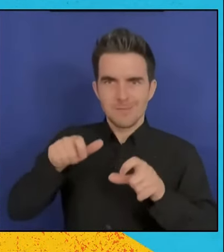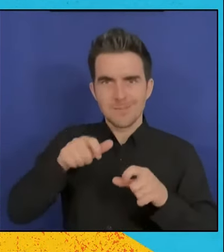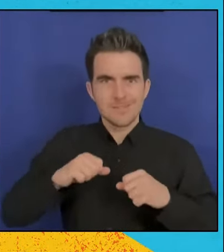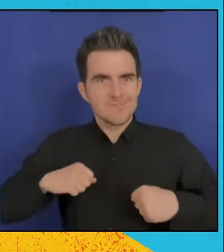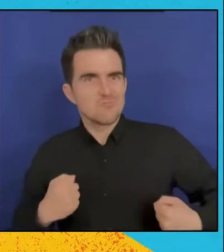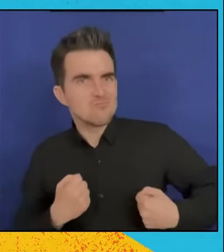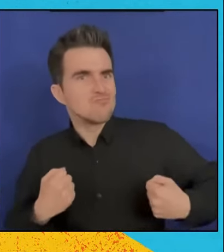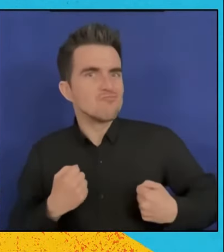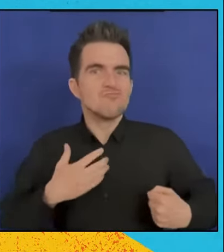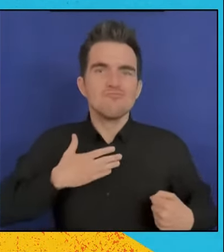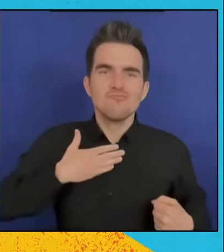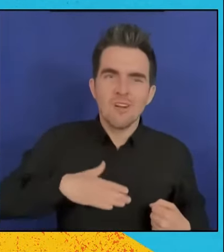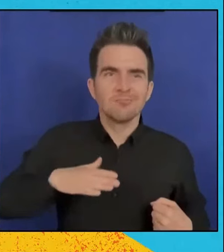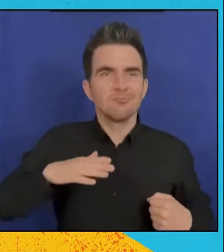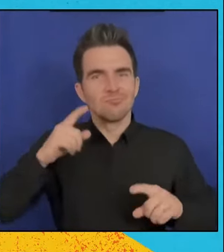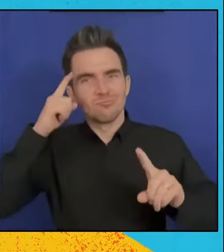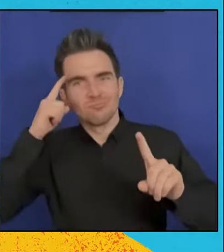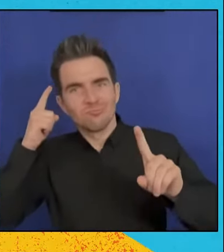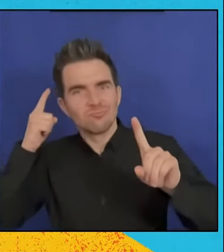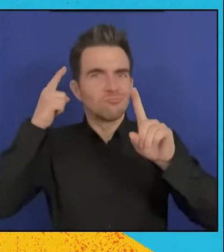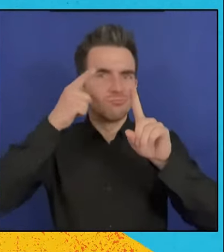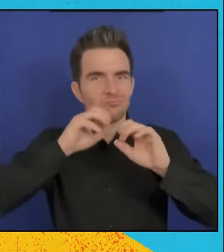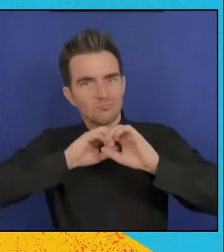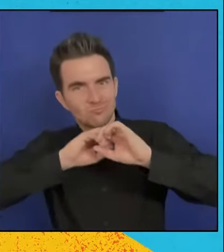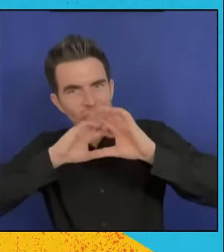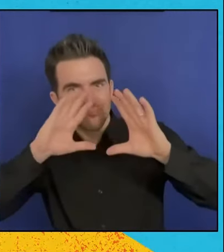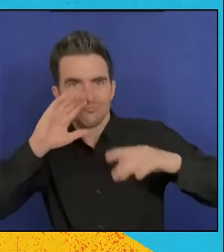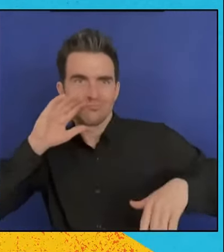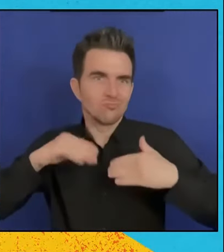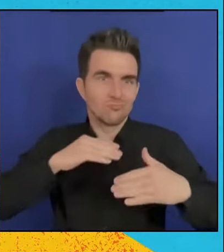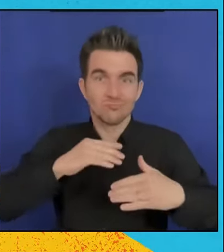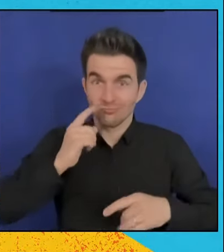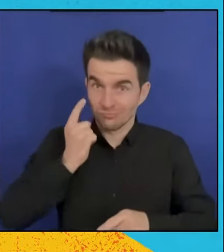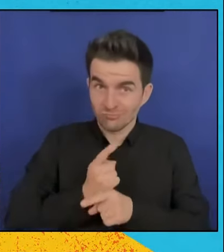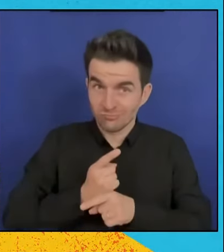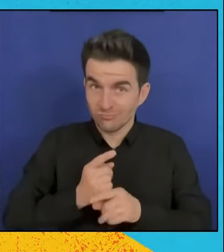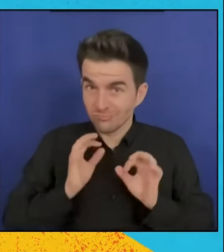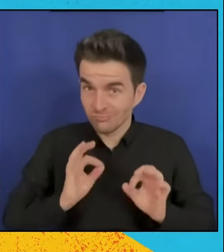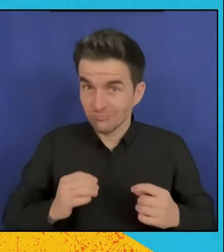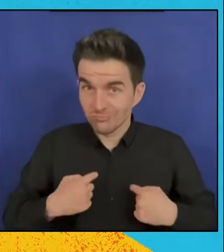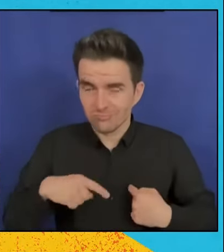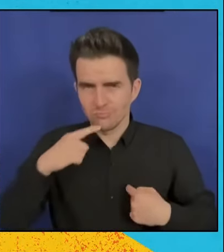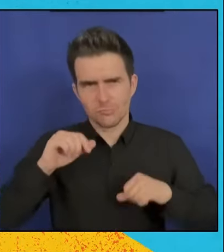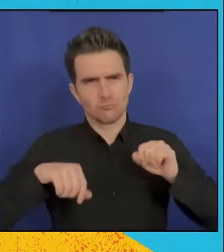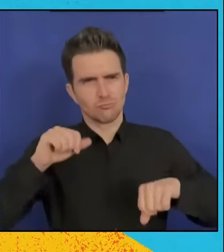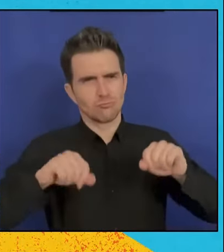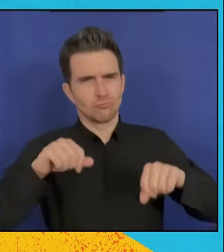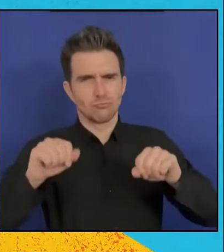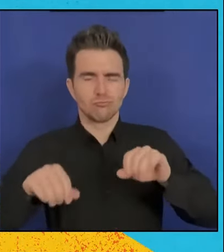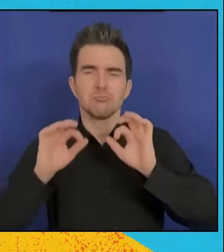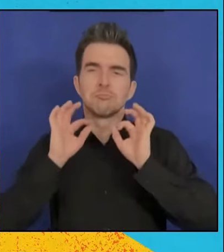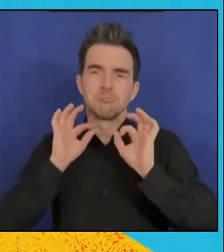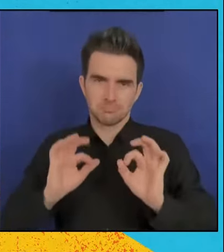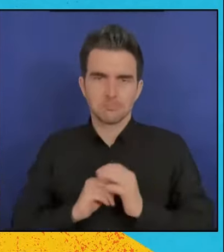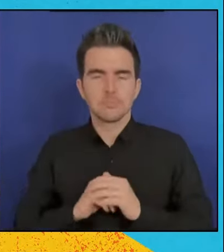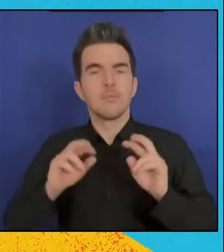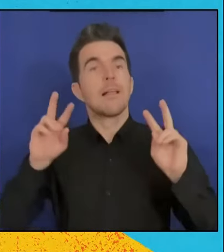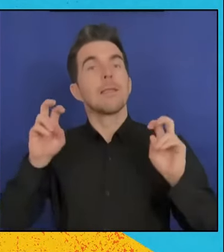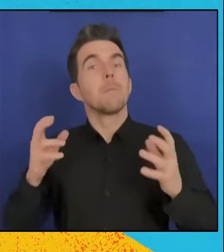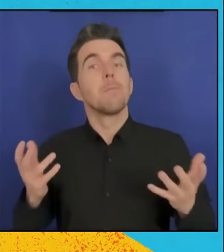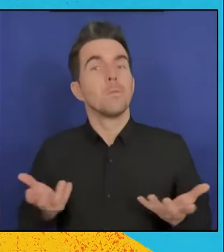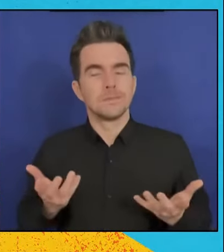The theme of this year's Youth Forum is accelerating the COVID-19 recovery and full implementation of the 2030 agenda with and